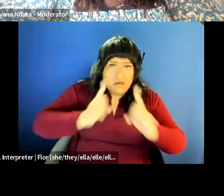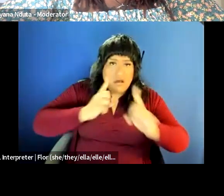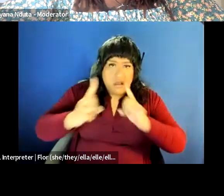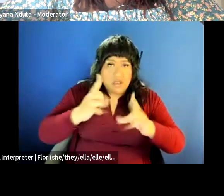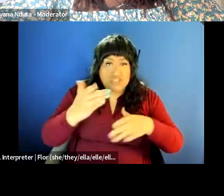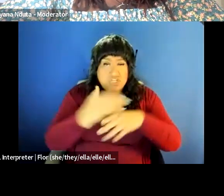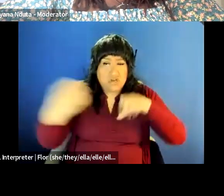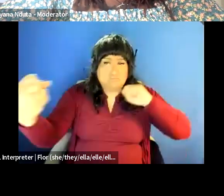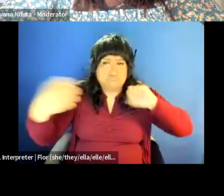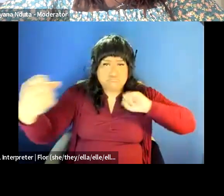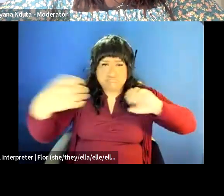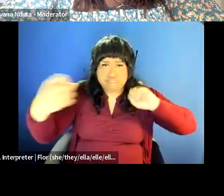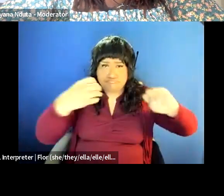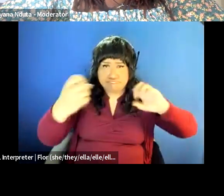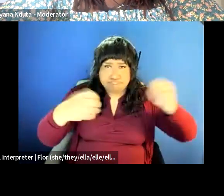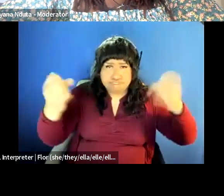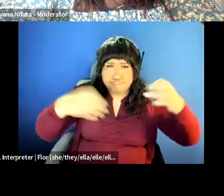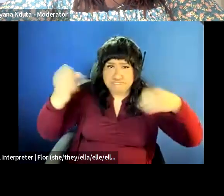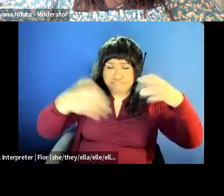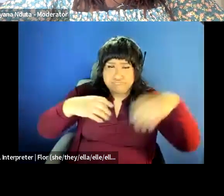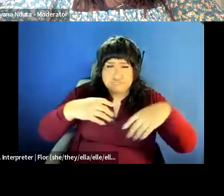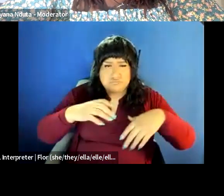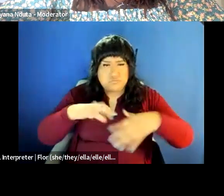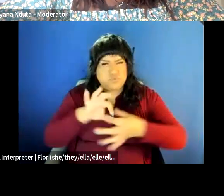share, to release.